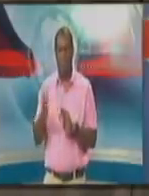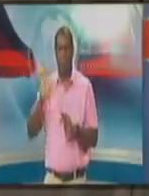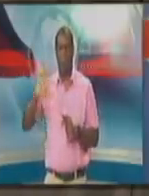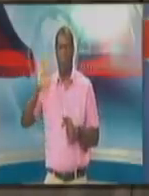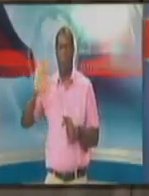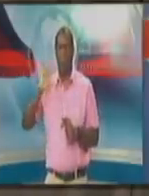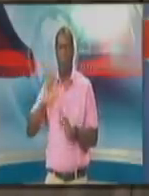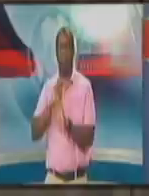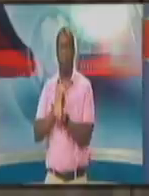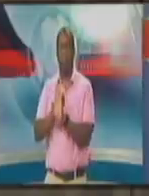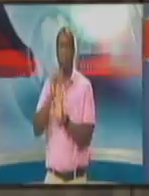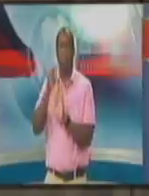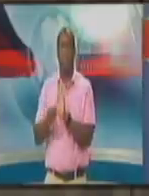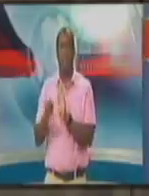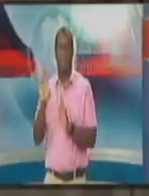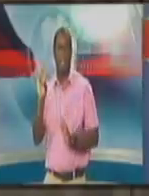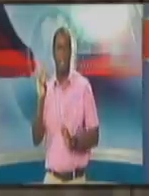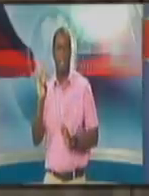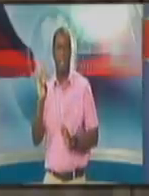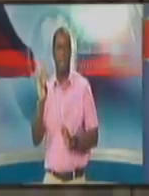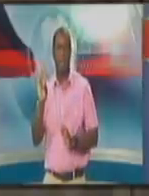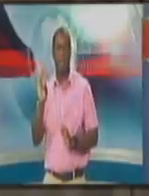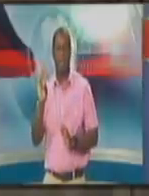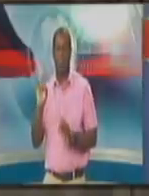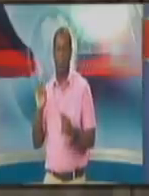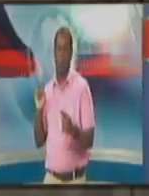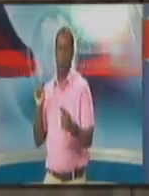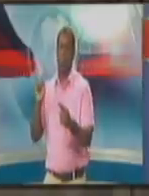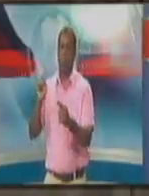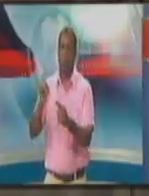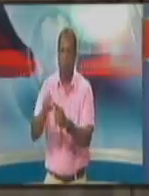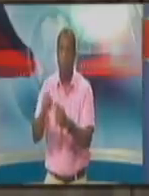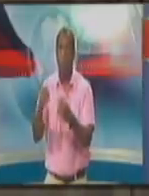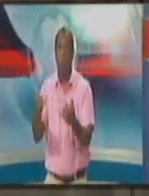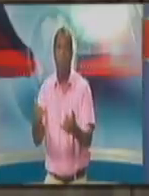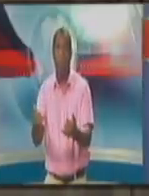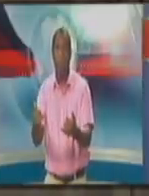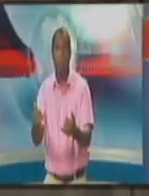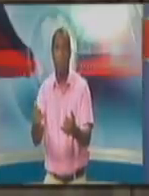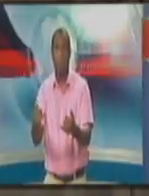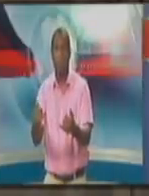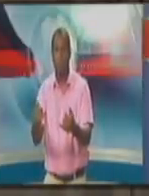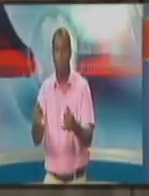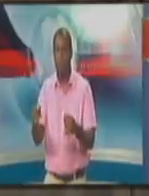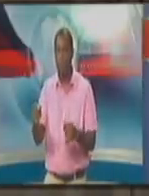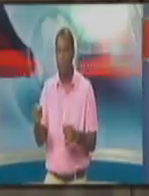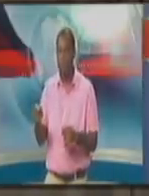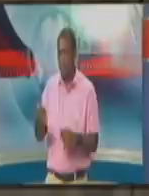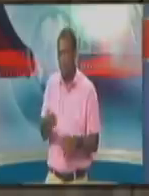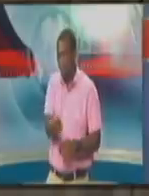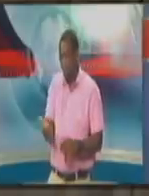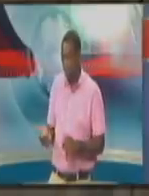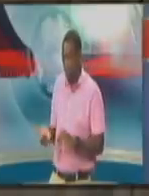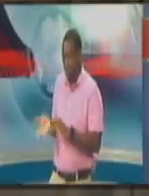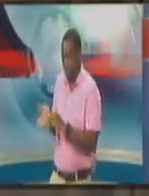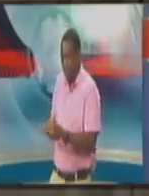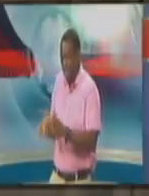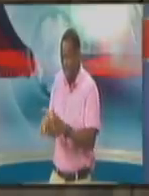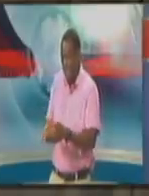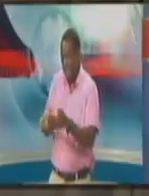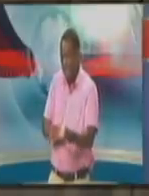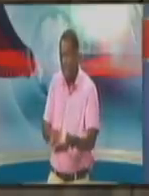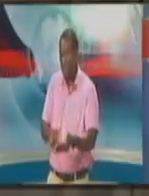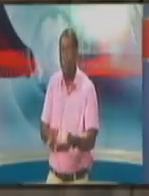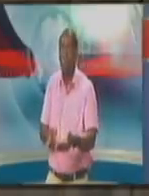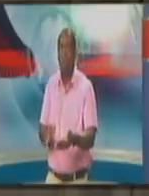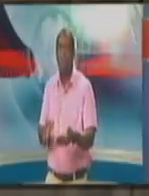us an idea from the 7th of March to present that the deaths weren't unexplained, the deaths that occurred in the homes. At least we were ruling